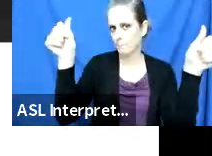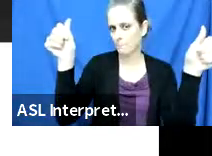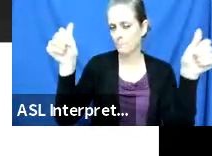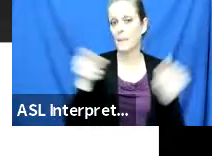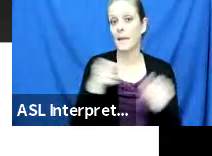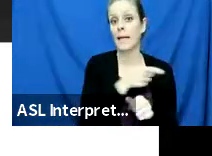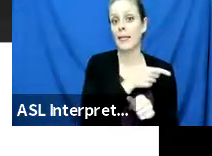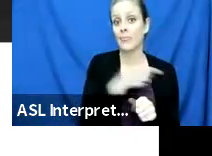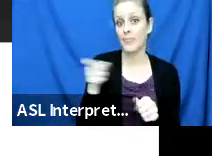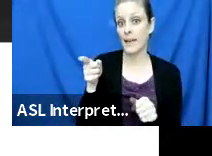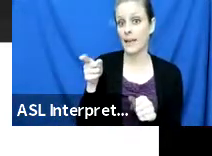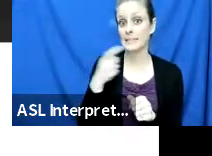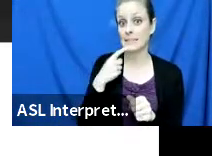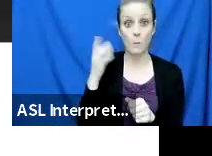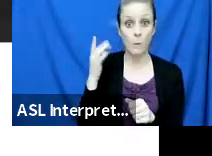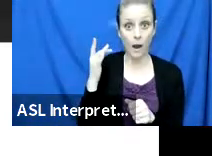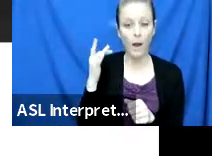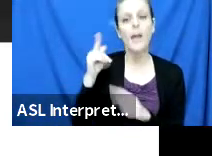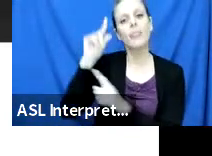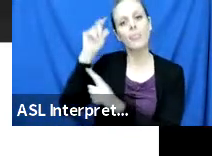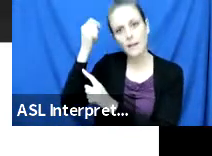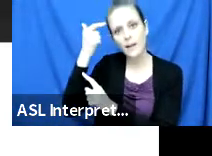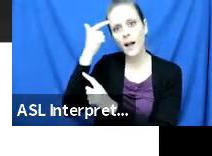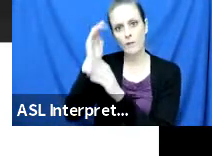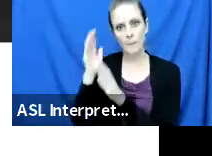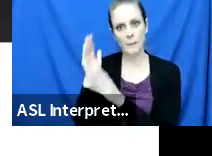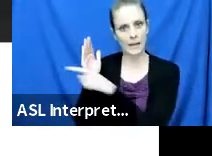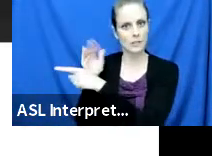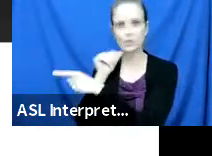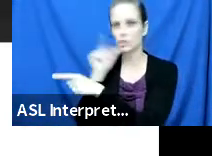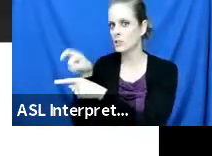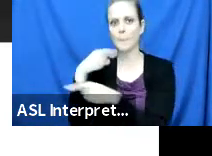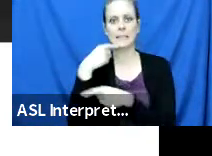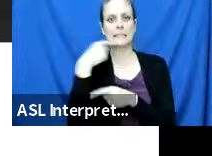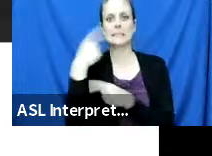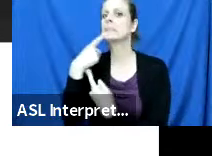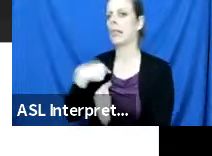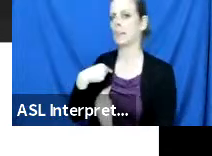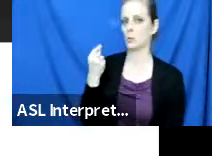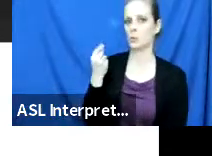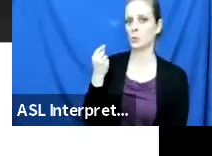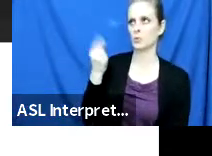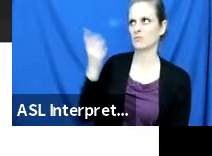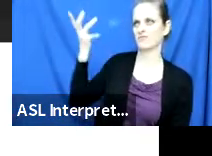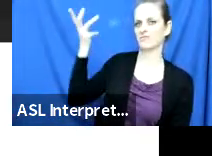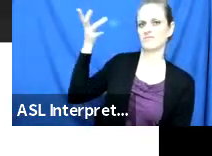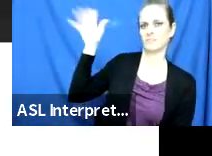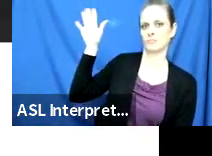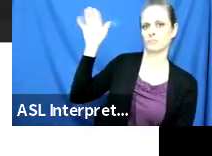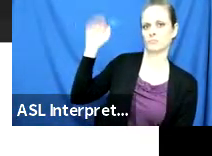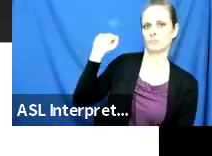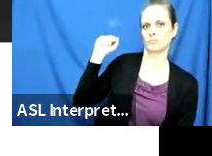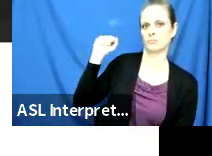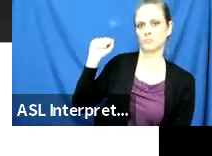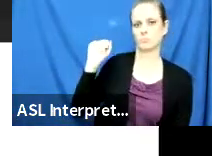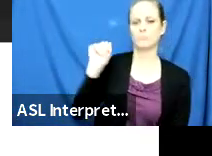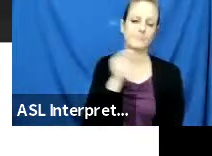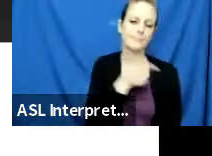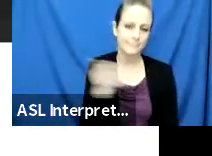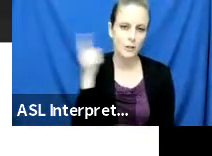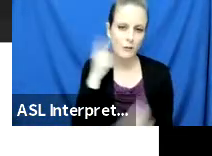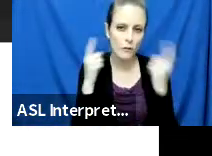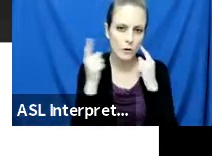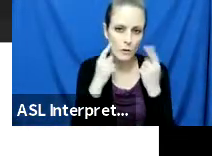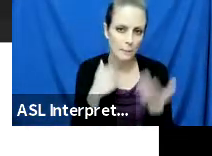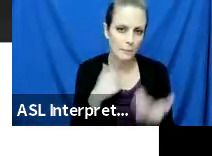gave the principle that the government should not be telling me what to do. which is something that you have probably